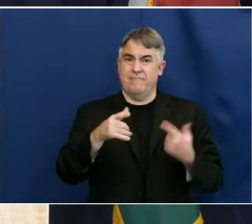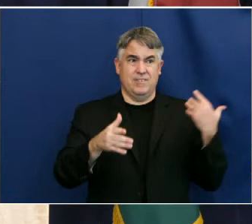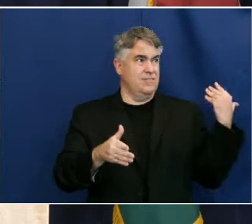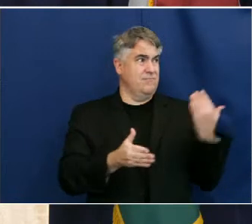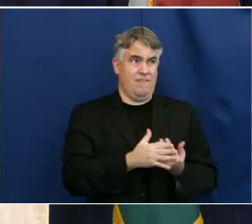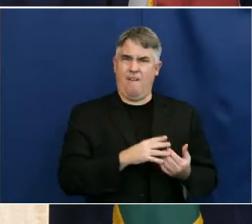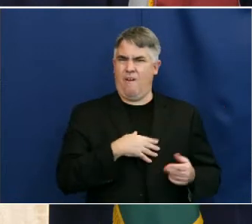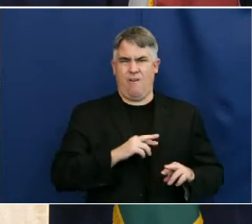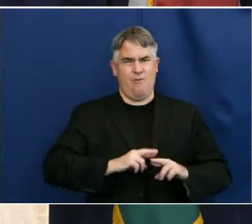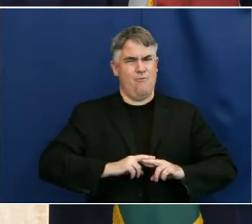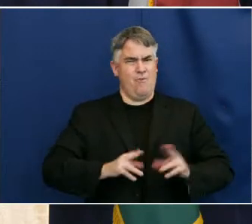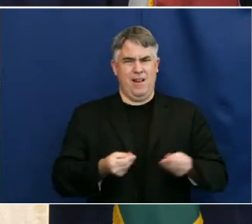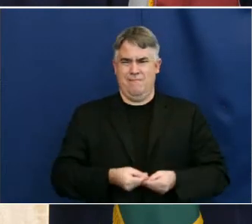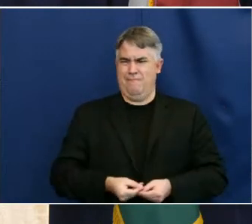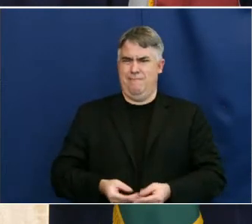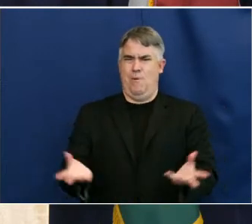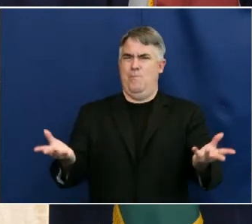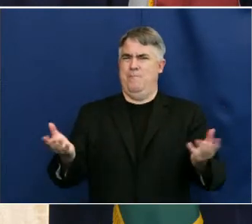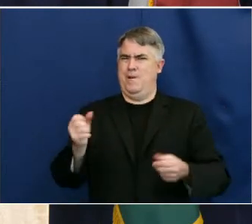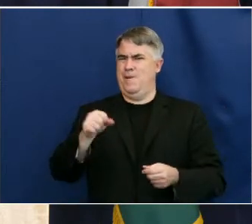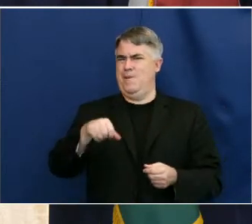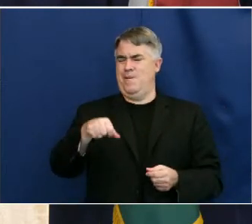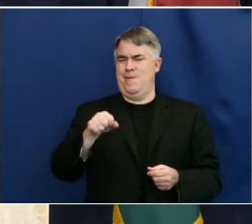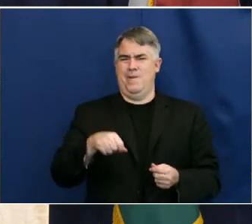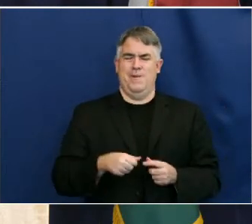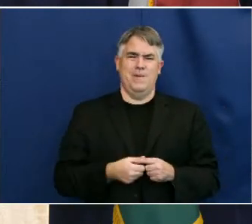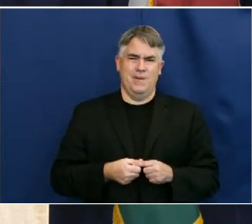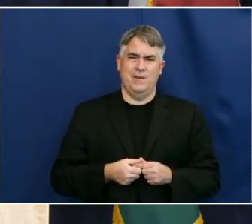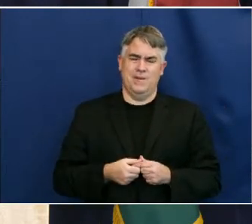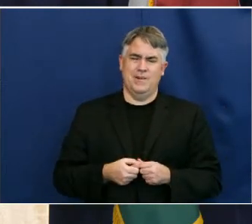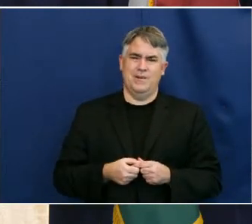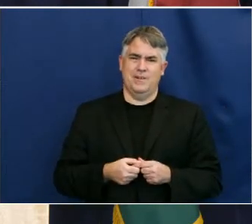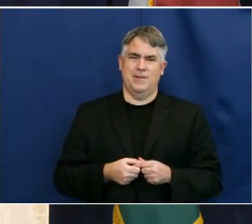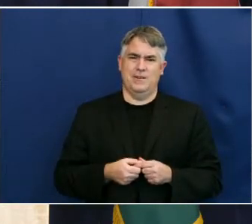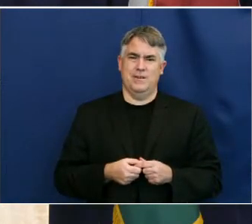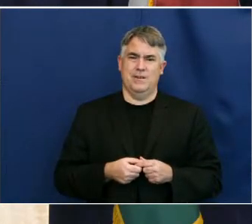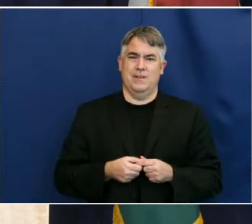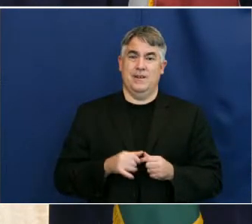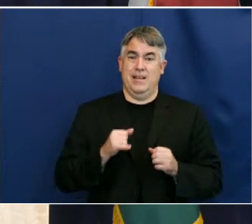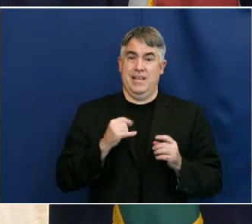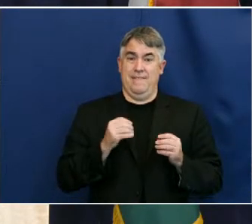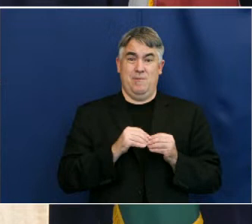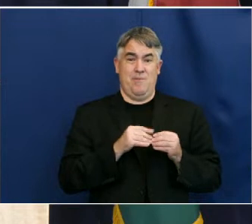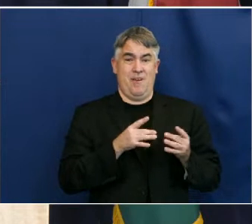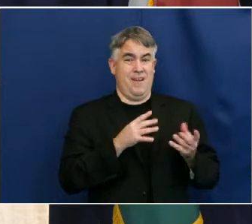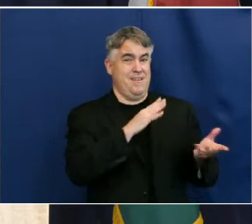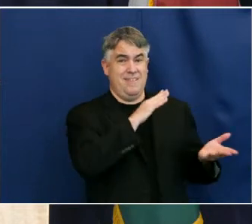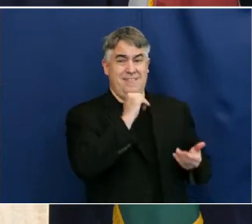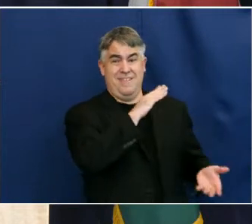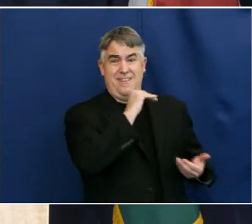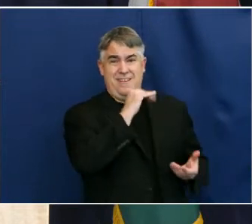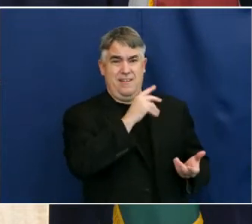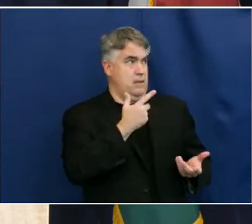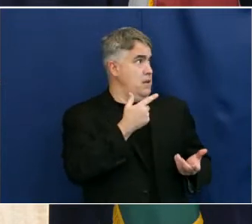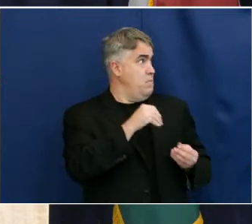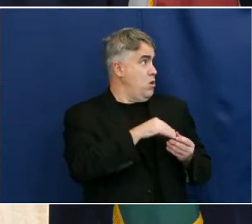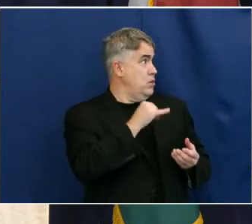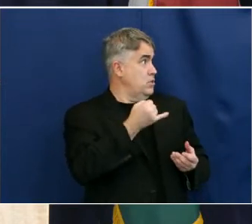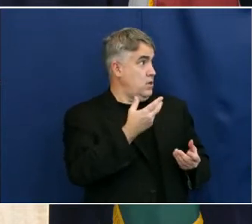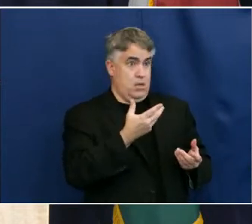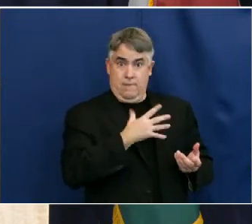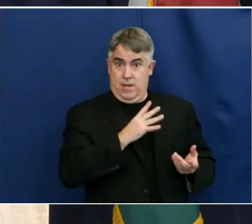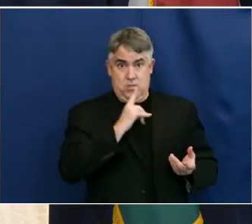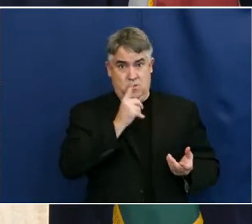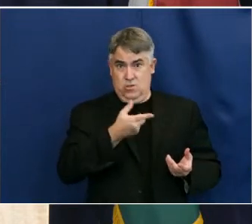might be more efficient to vaccinating certain populations. But in that regard, it's going to be utilized